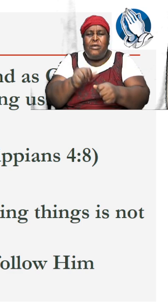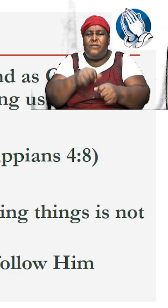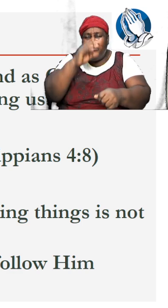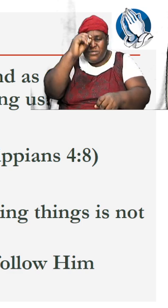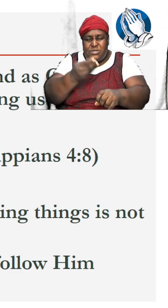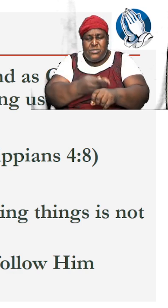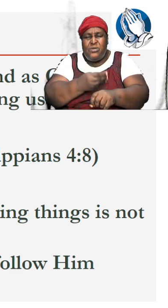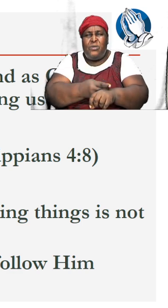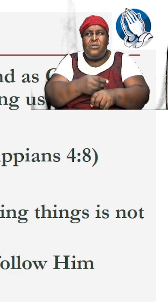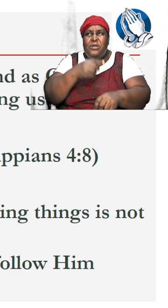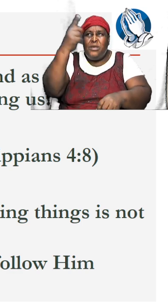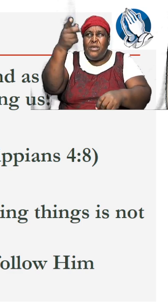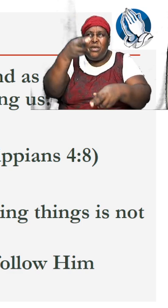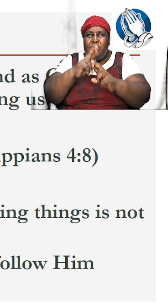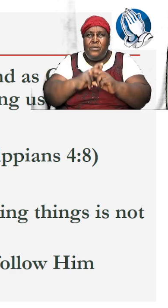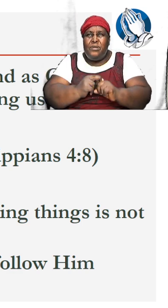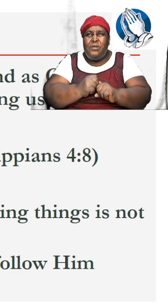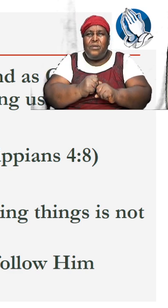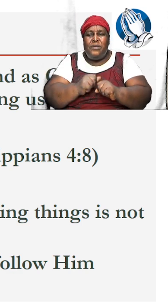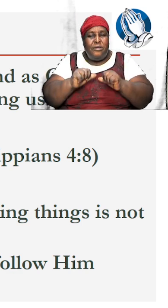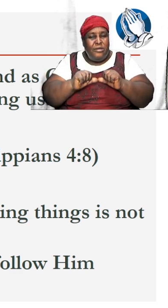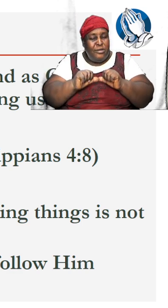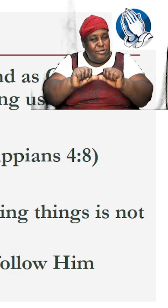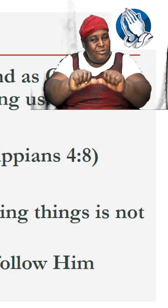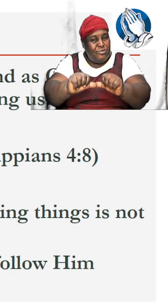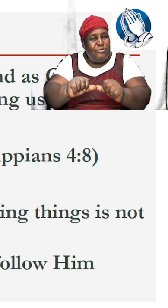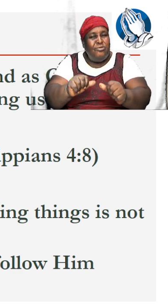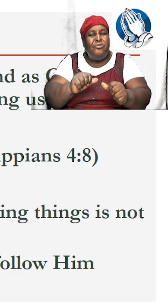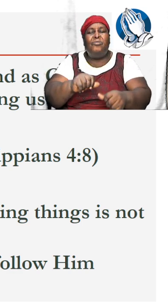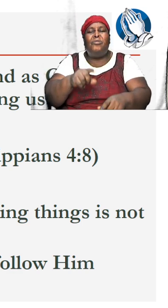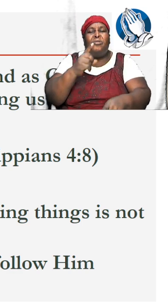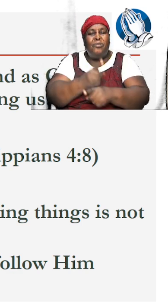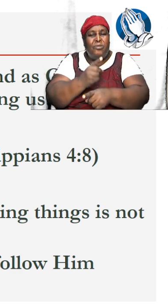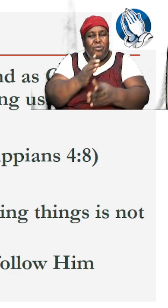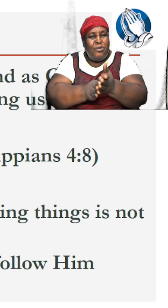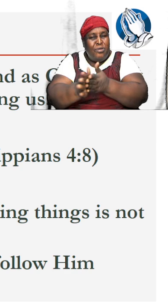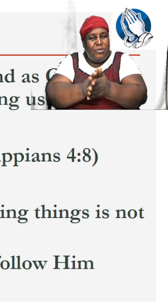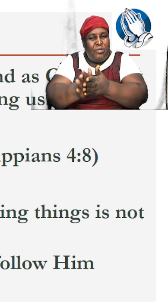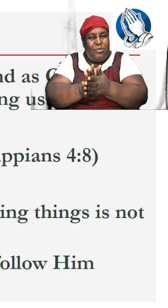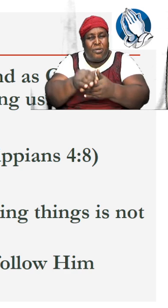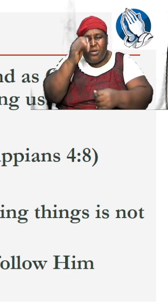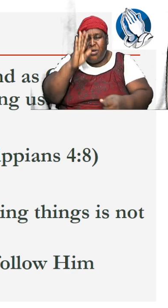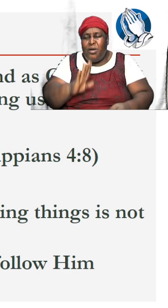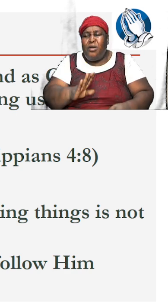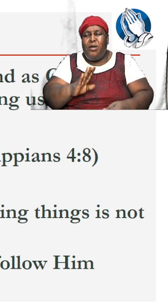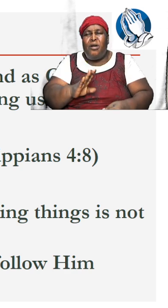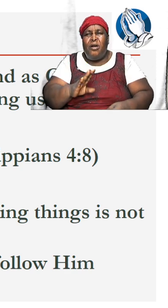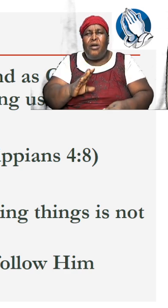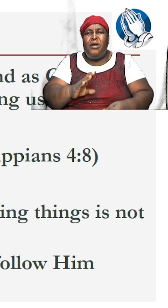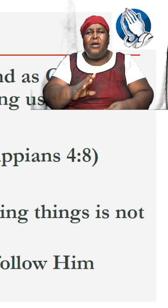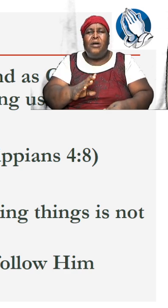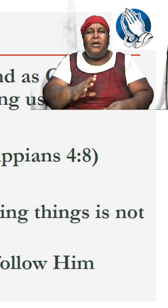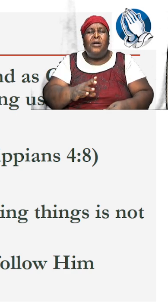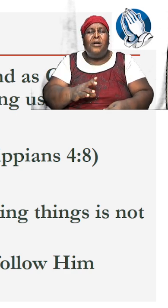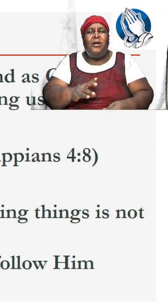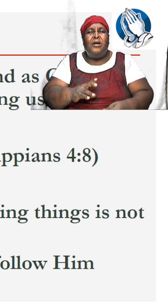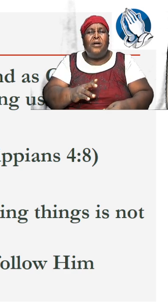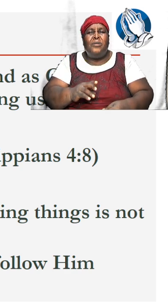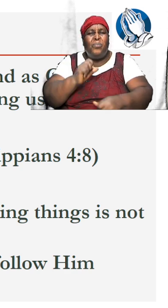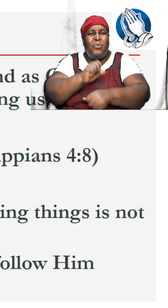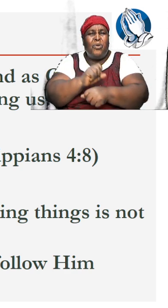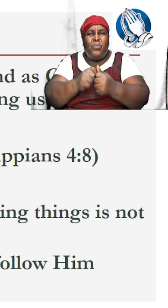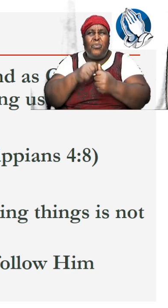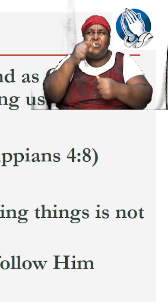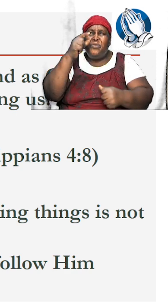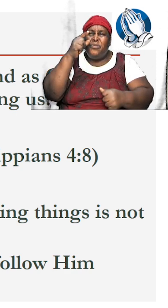receiveth. He said, if you endure chastening, God dealeth with you as with sons. For what son is he